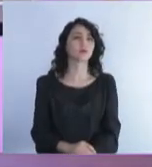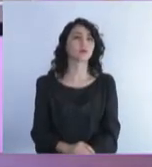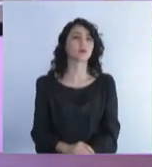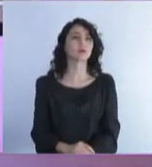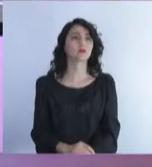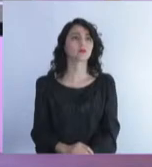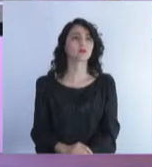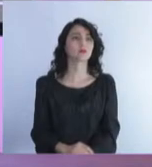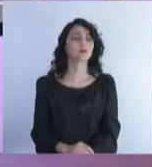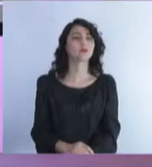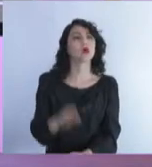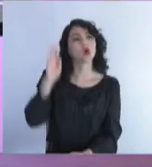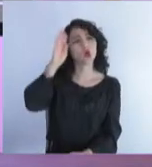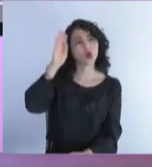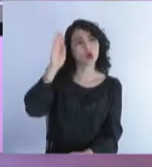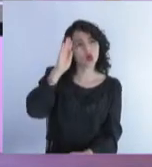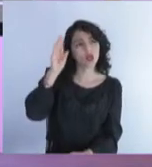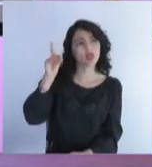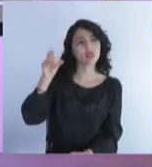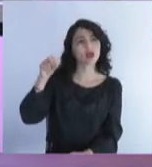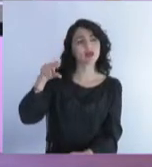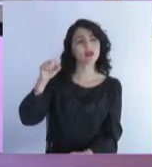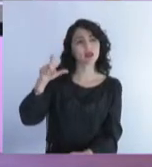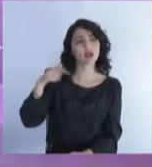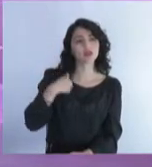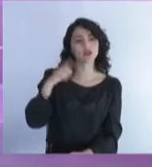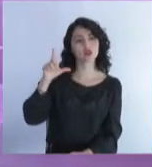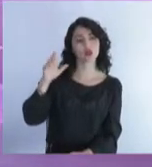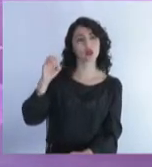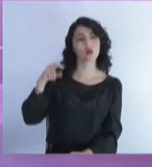Hola, Daniel. Soy Leonor Fernández.